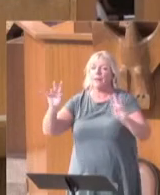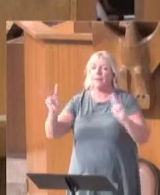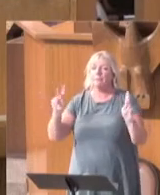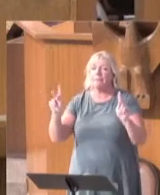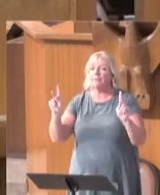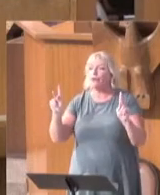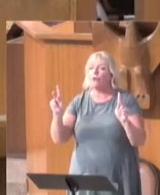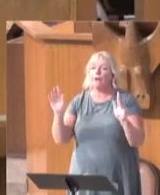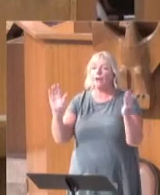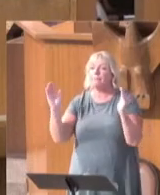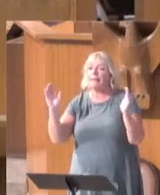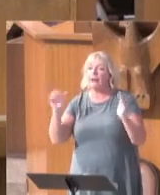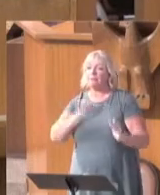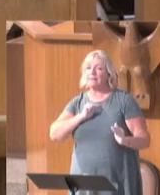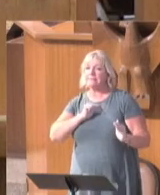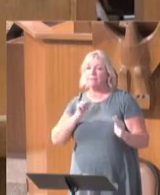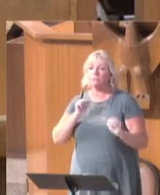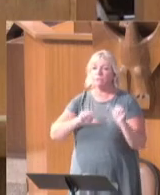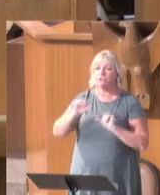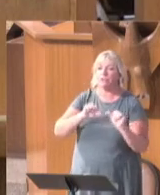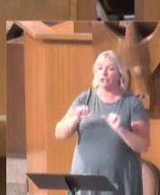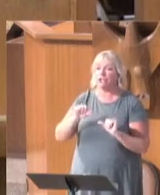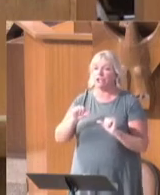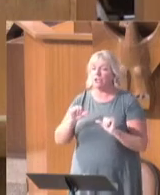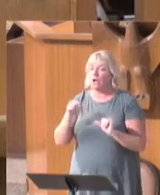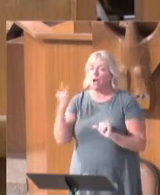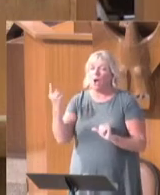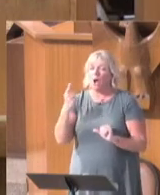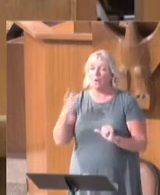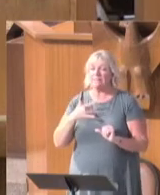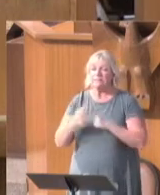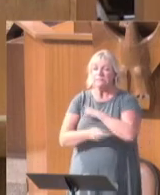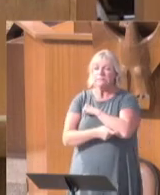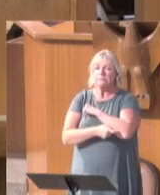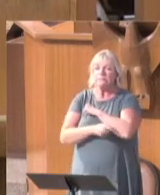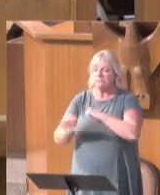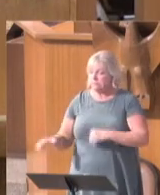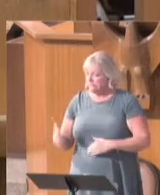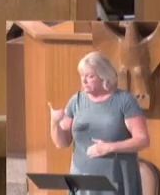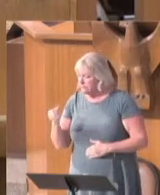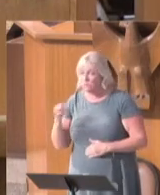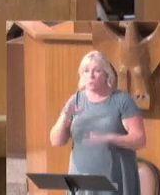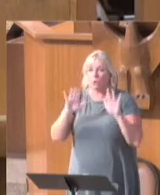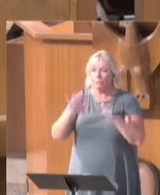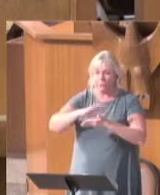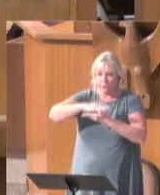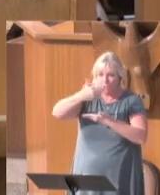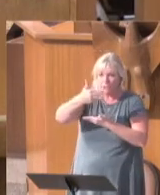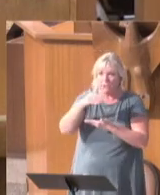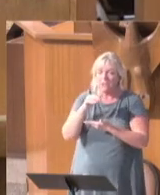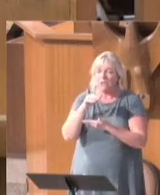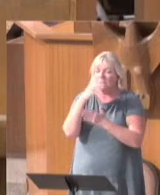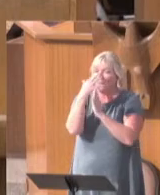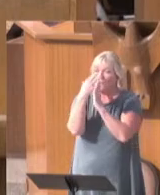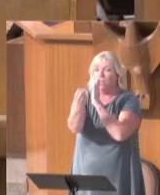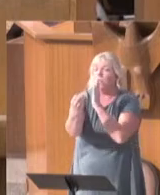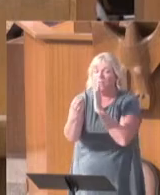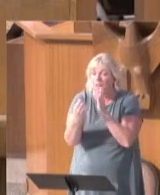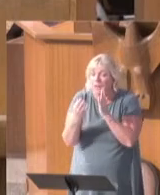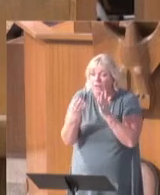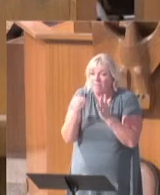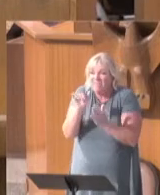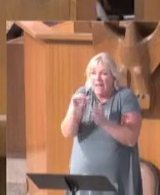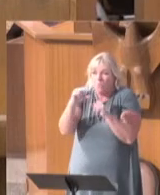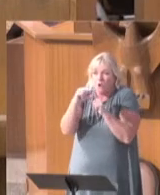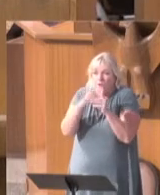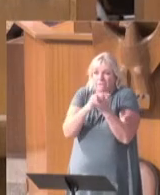easy but compulsive every time we pick up our smartphones or log on to our computers, this word from Jesus is